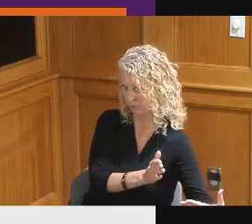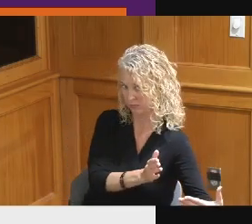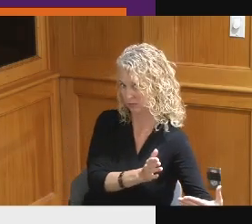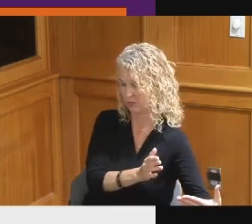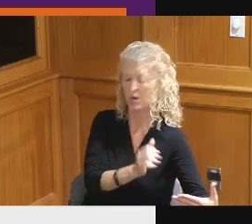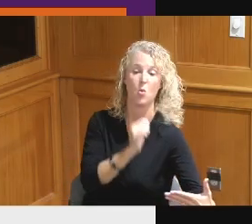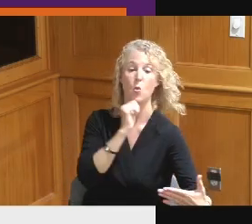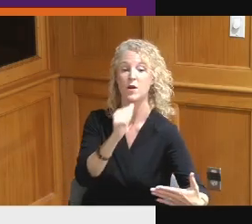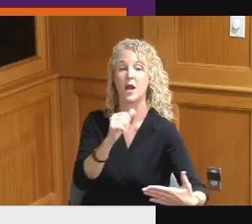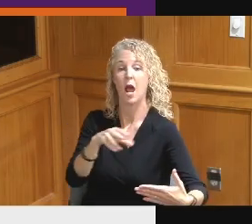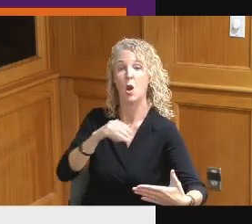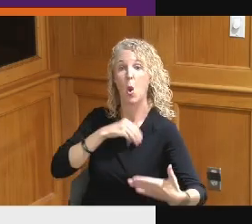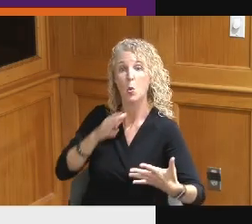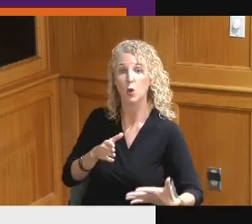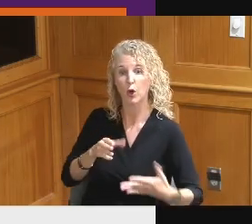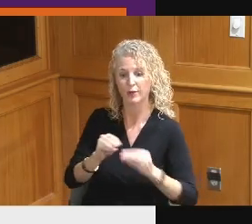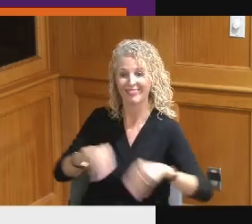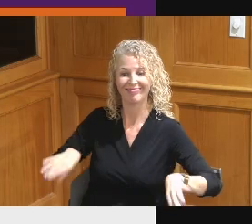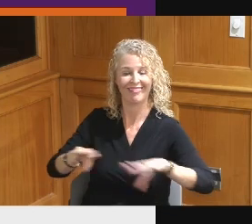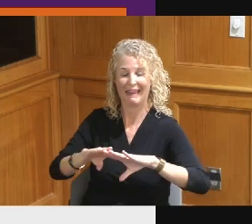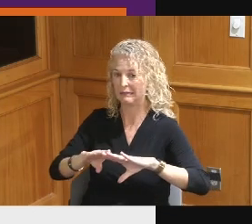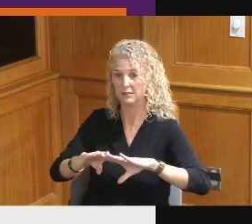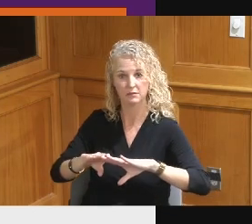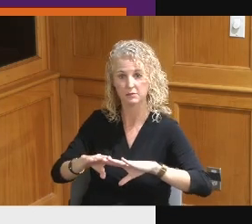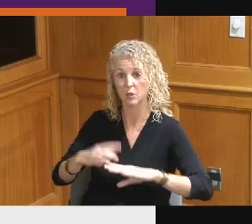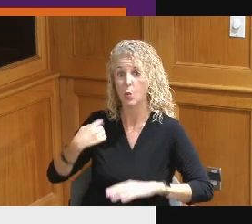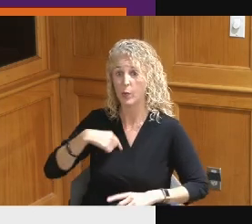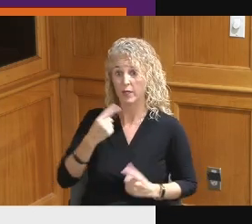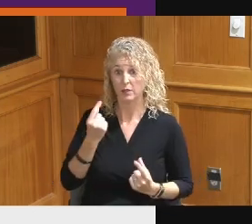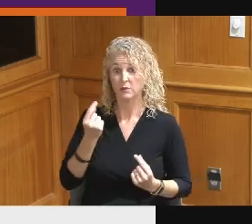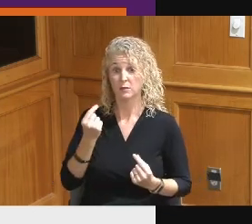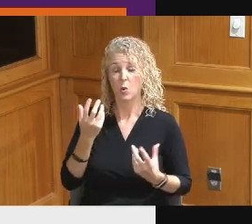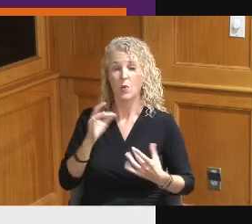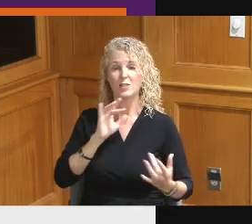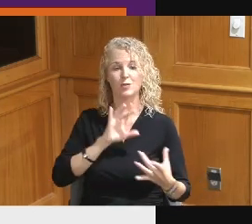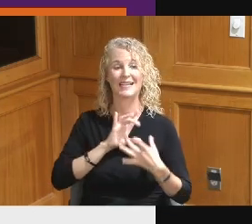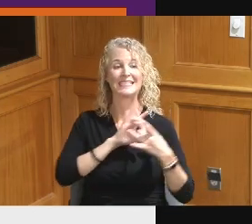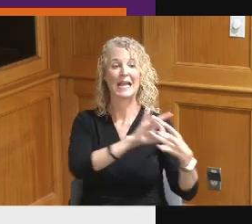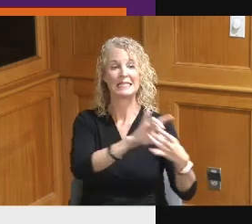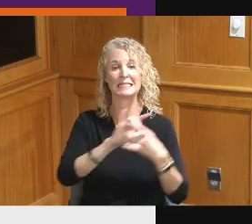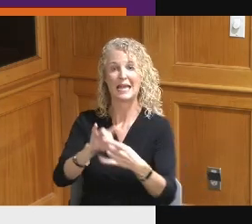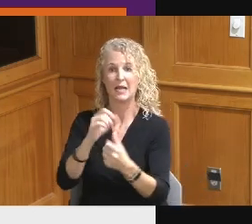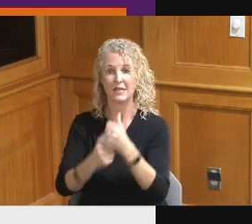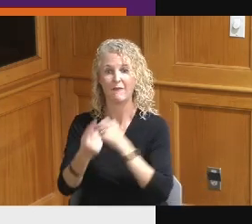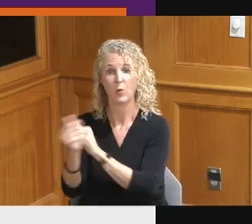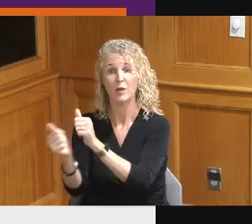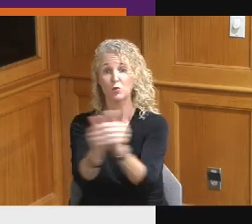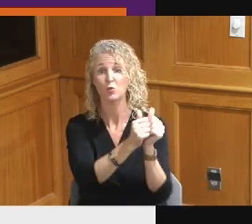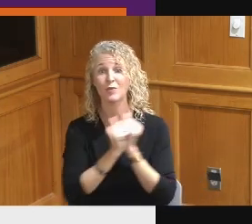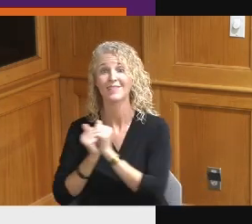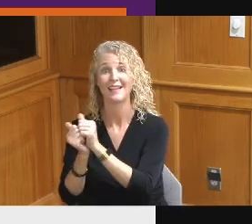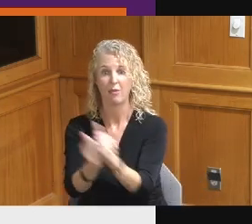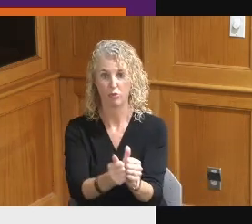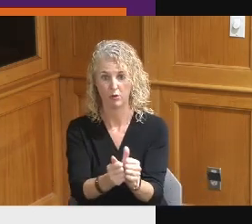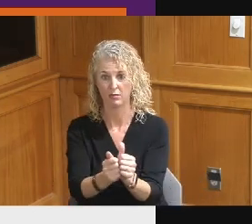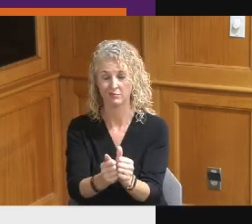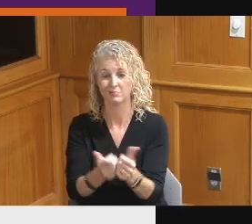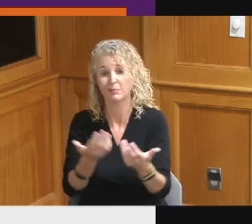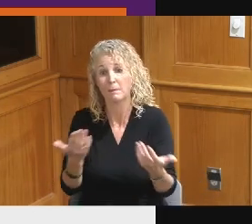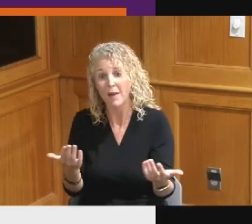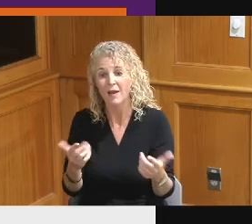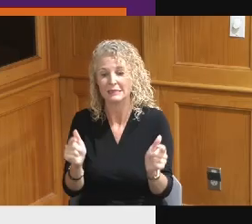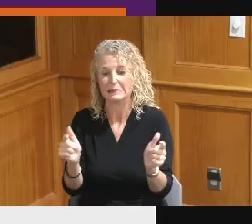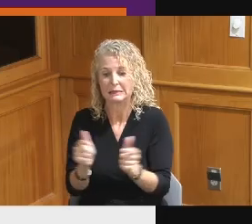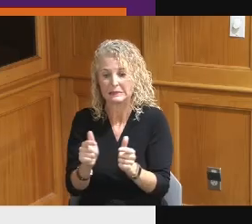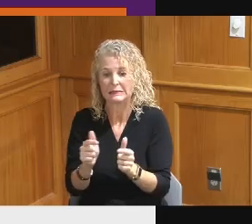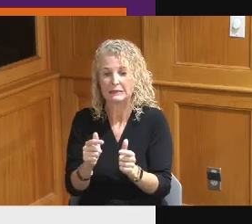the landowner or the purchaser of the land. We are working to connect all those pieces together. But until the ultimate tiny homes project